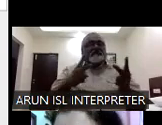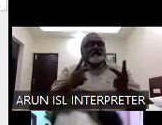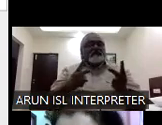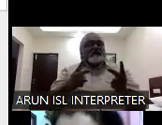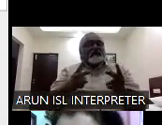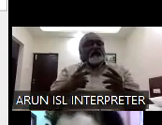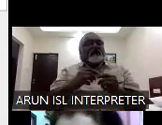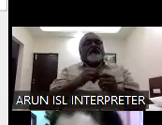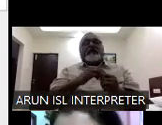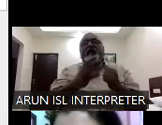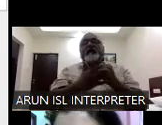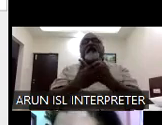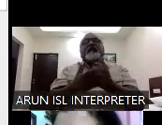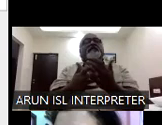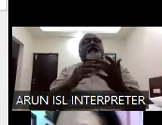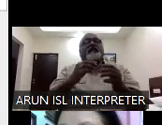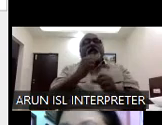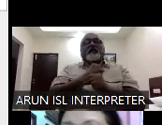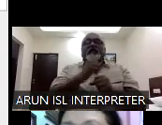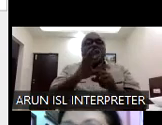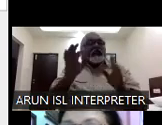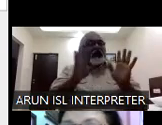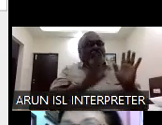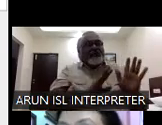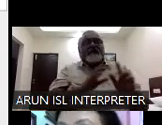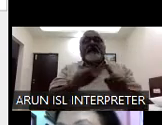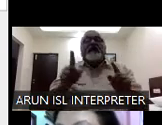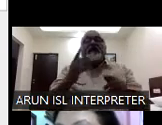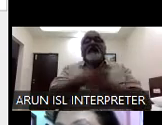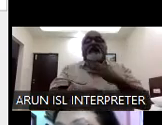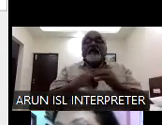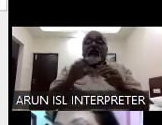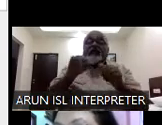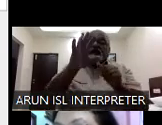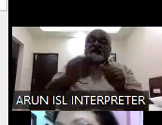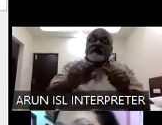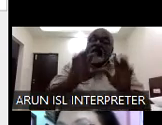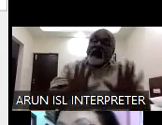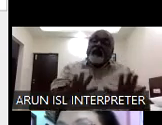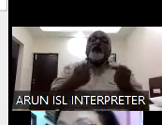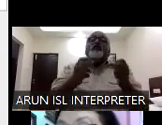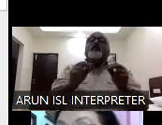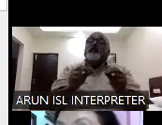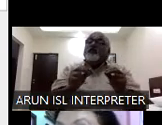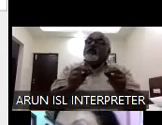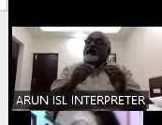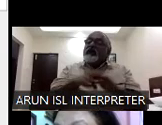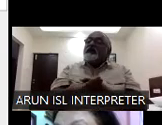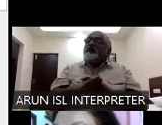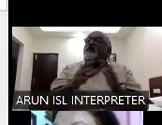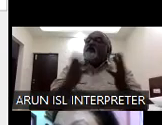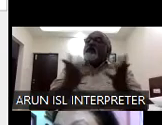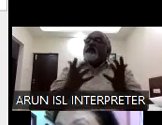people with disability themselves, and see to it that the vaccination system is accessible to them. And they are able to